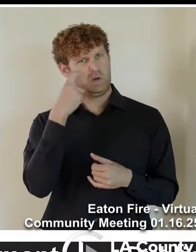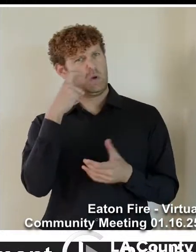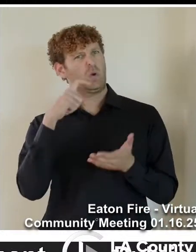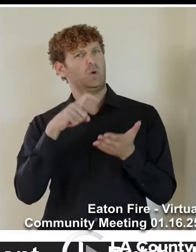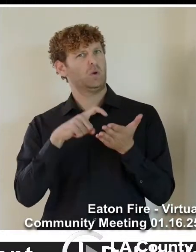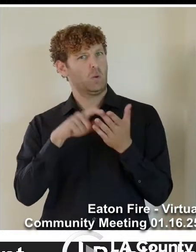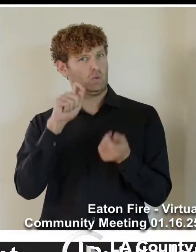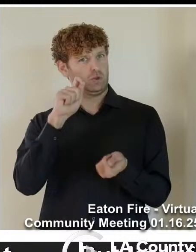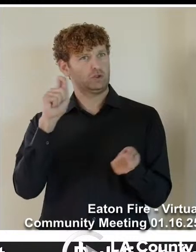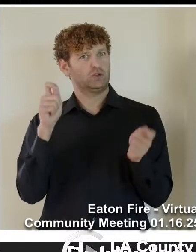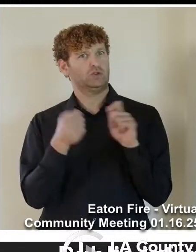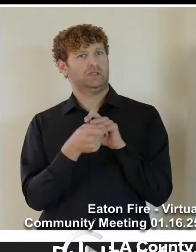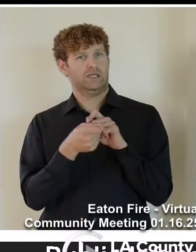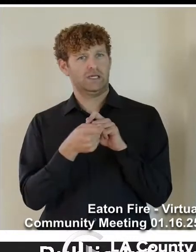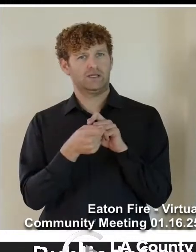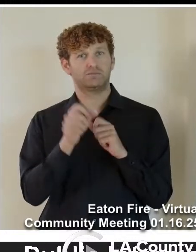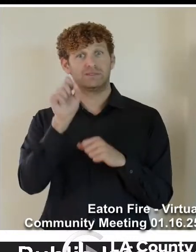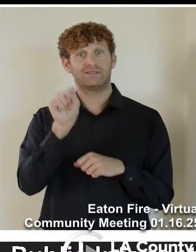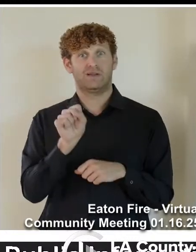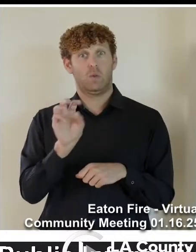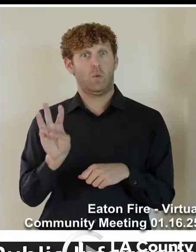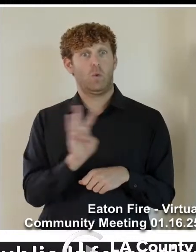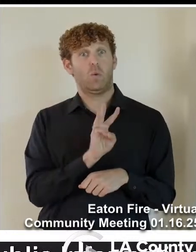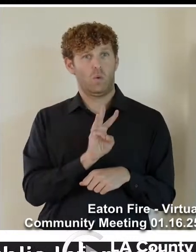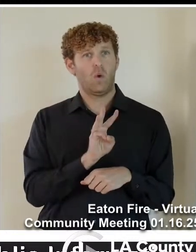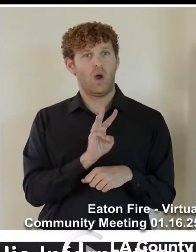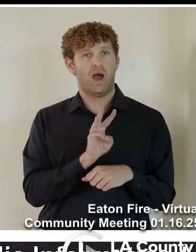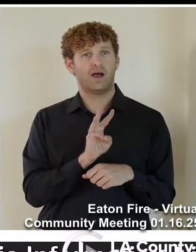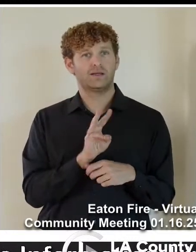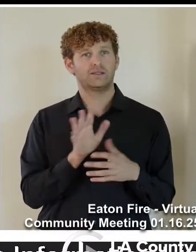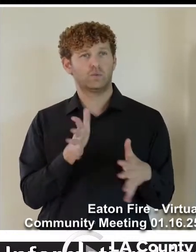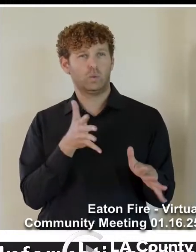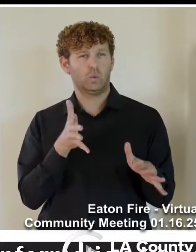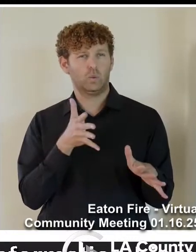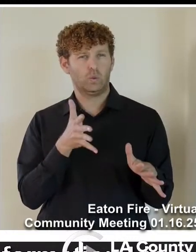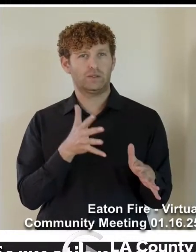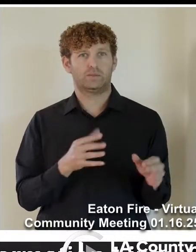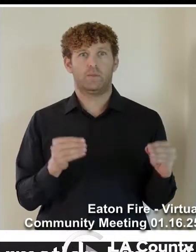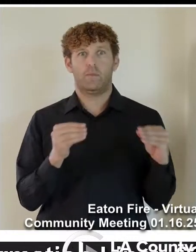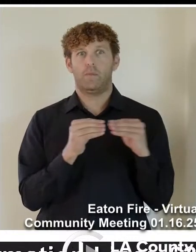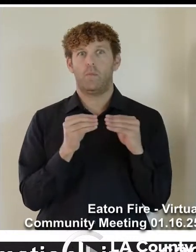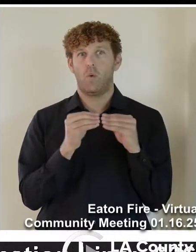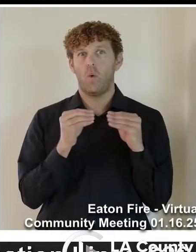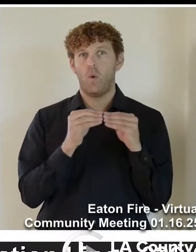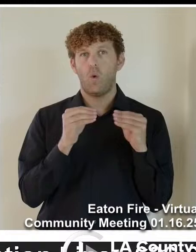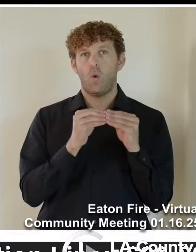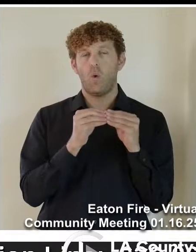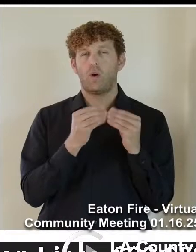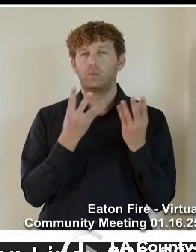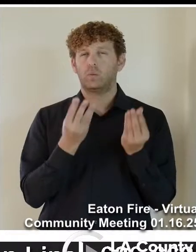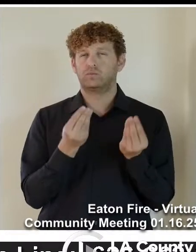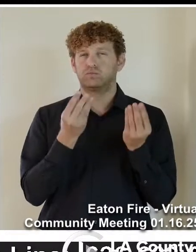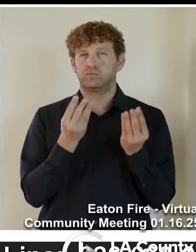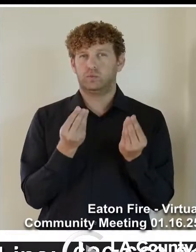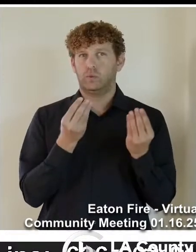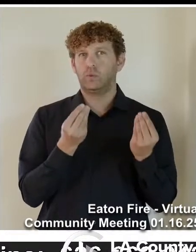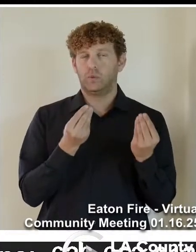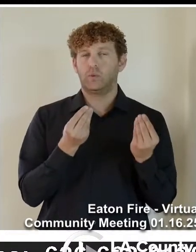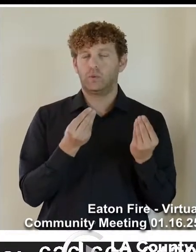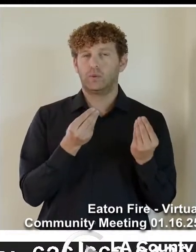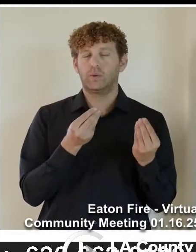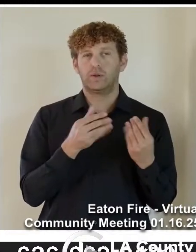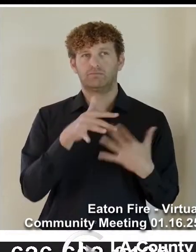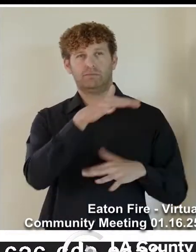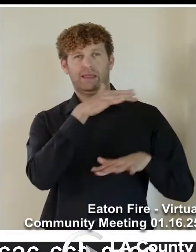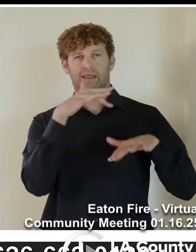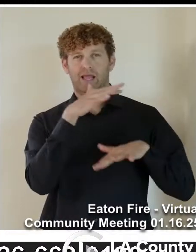here because that south and west wind is pulling in more marine influence. And looking out from the Rose Bowl here, you can see to the south and west